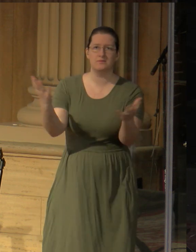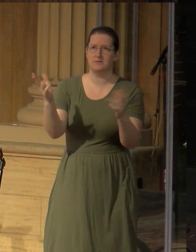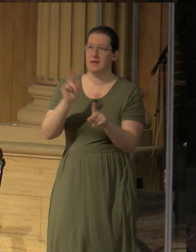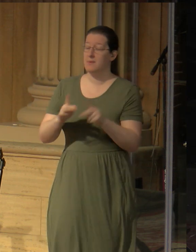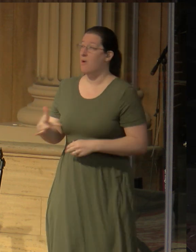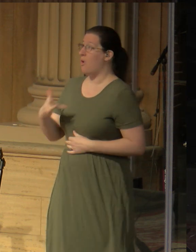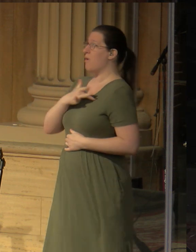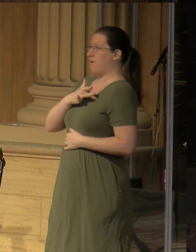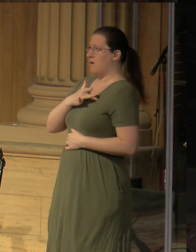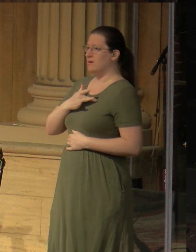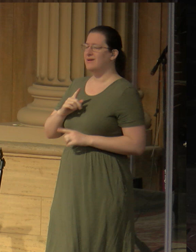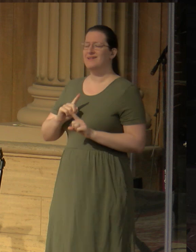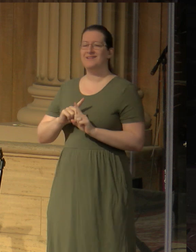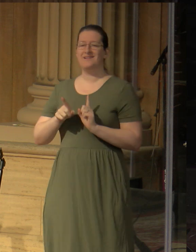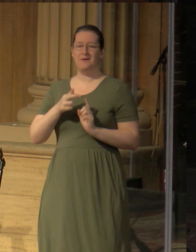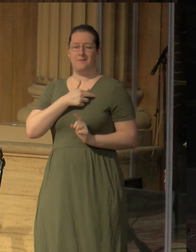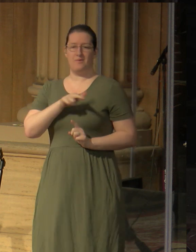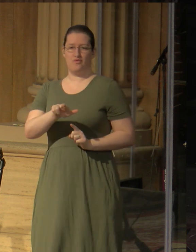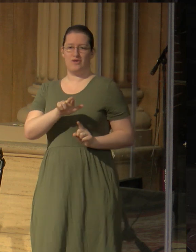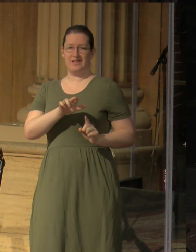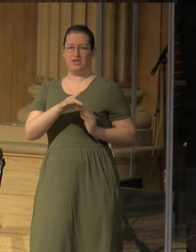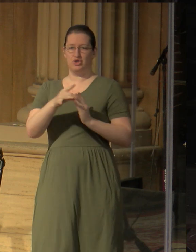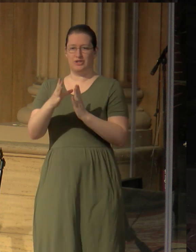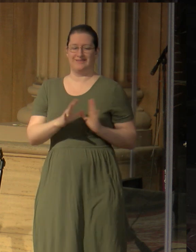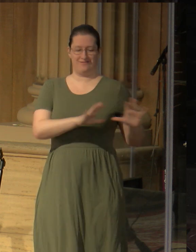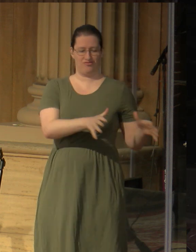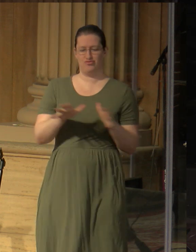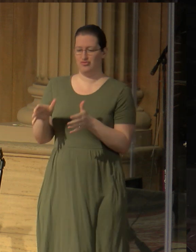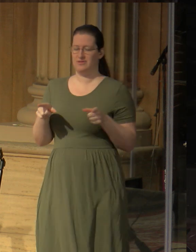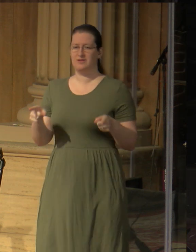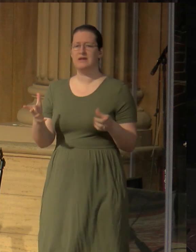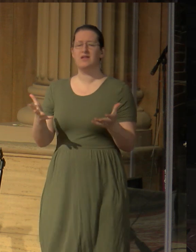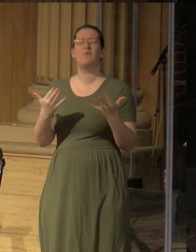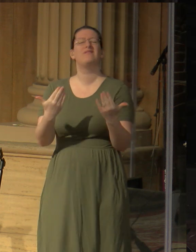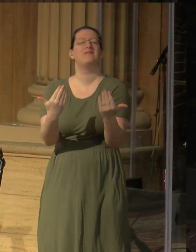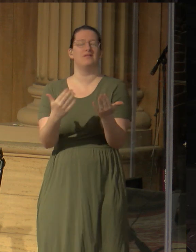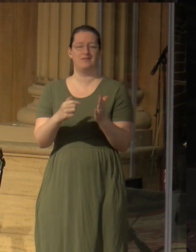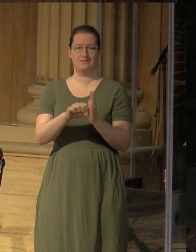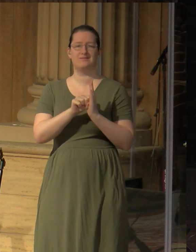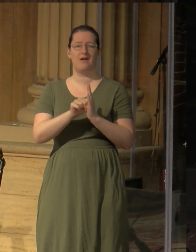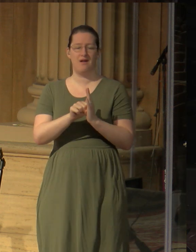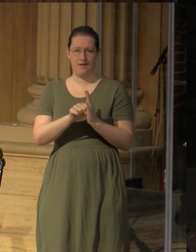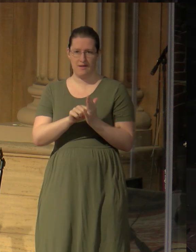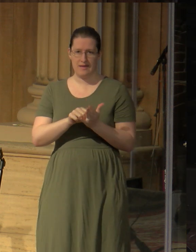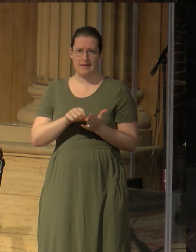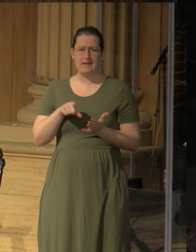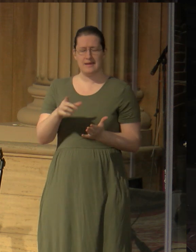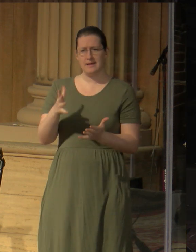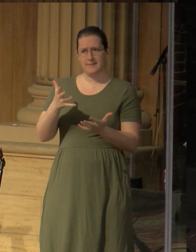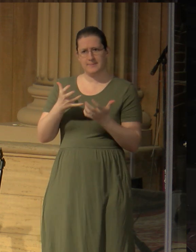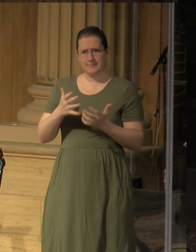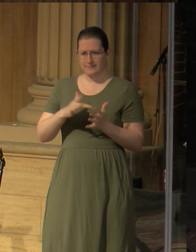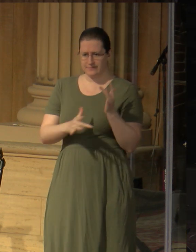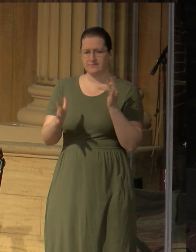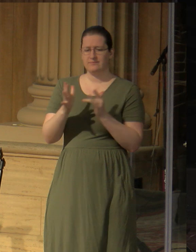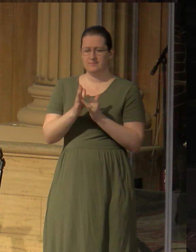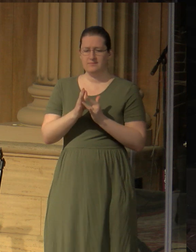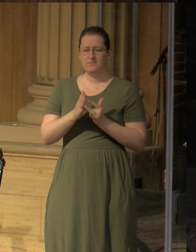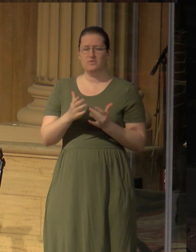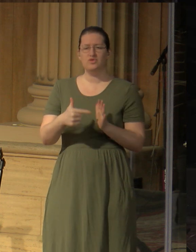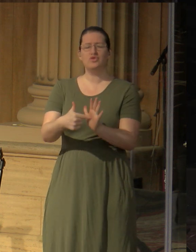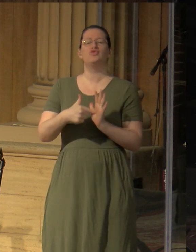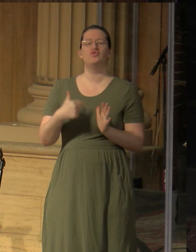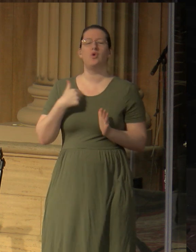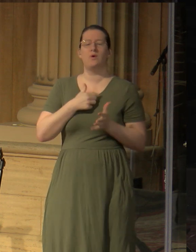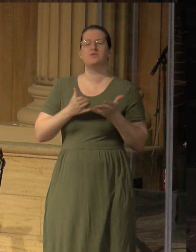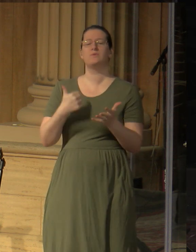these religious leaders want a sign of their choosing. They want to determine what that sign will be. They want Jesus to jump through their hoops. They have this